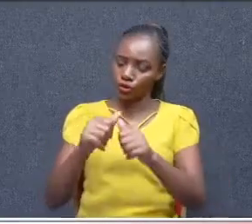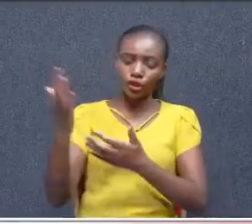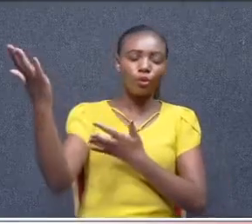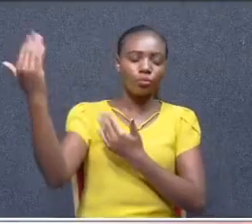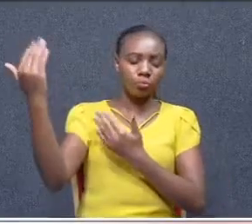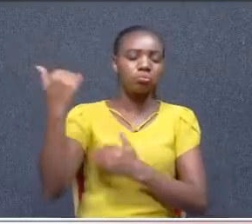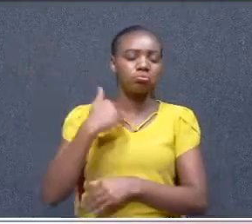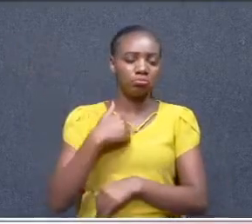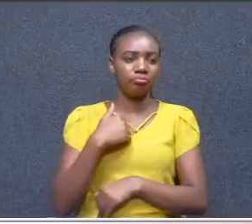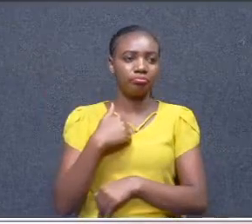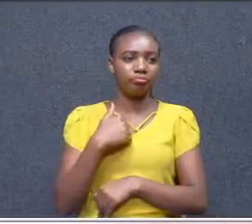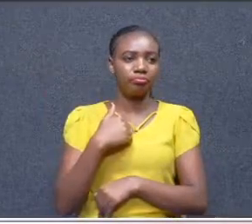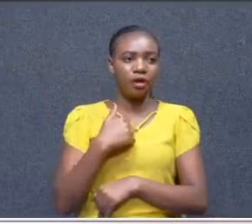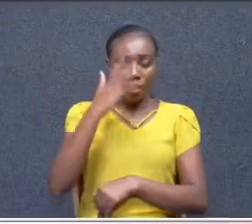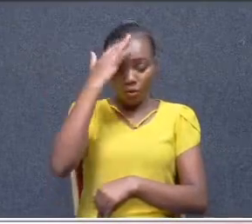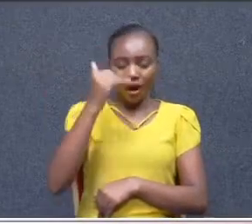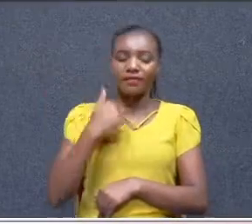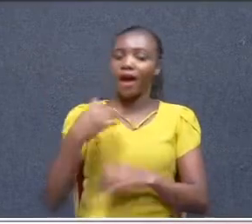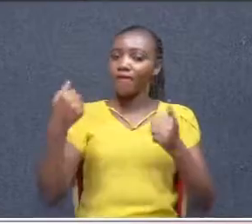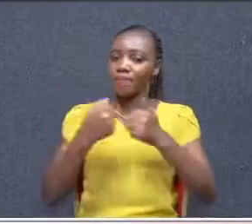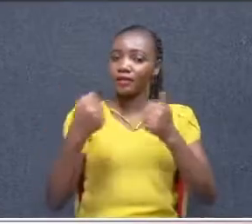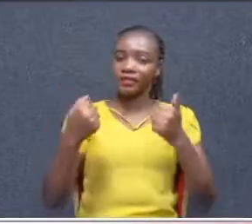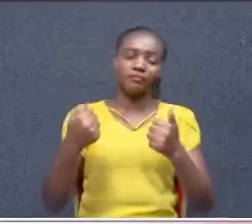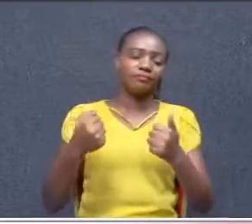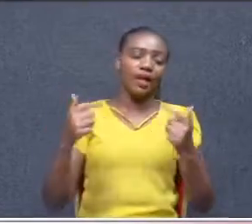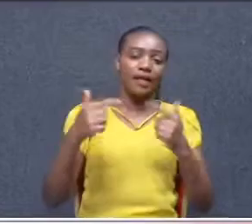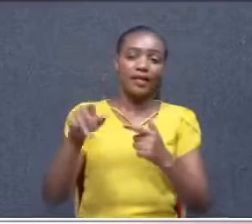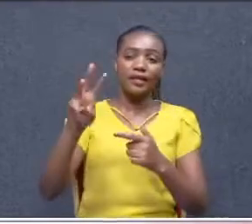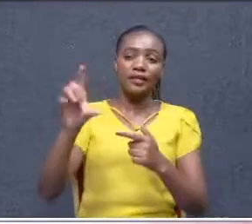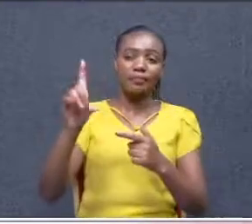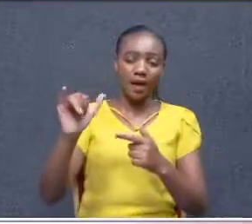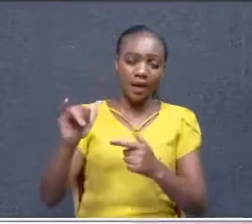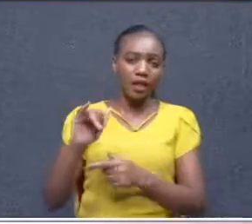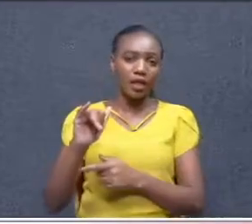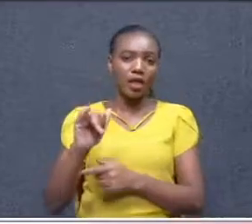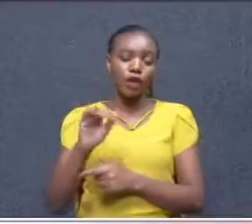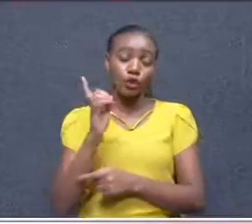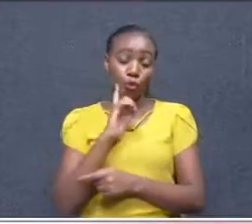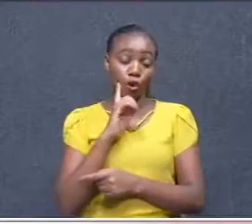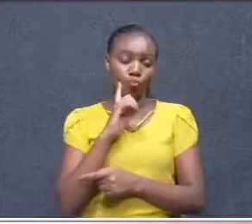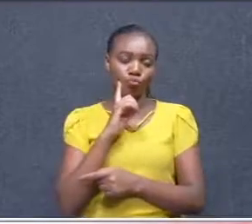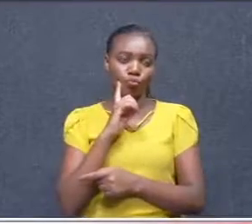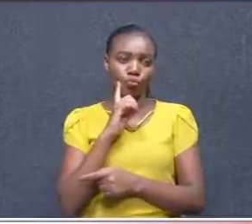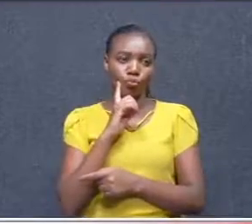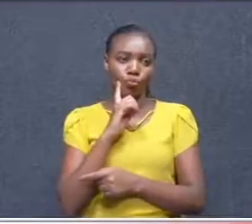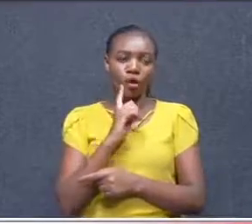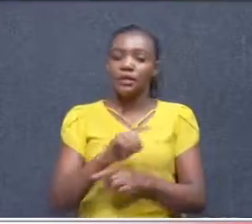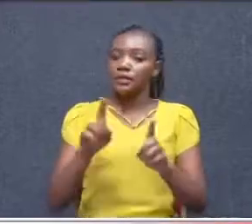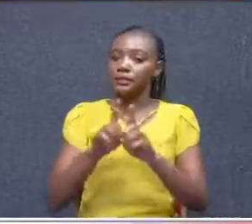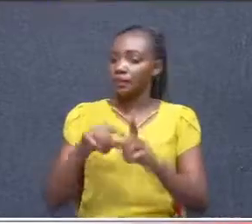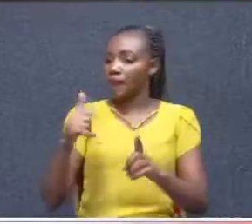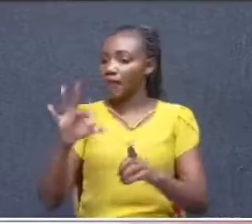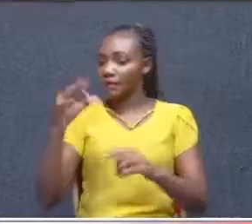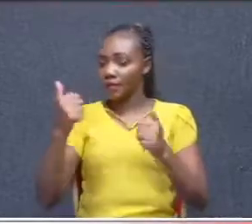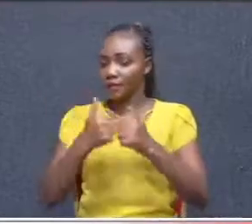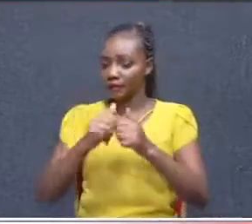improved show in the return leg against Mali on Sunday at the Nyayo National Stadium. With three matches to go, Stars are third in